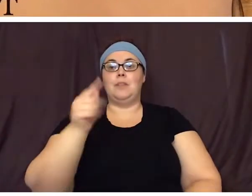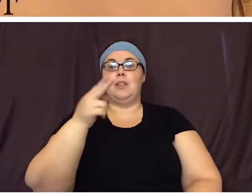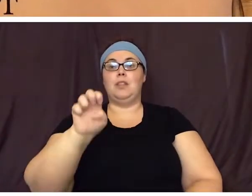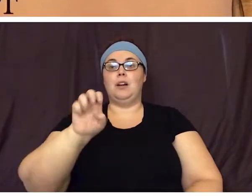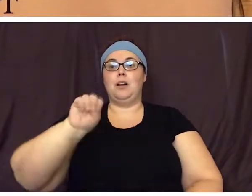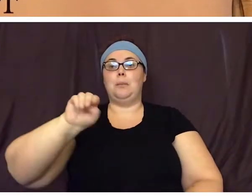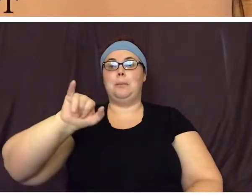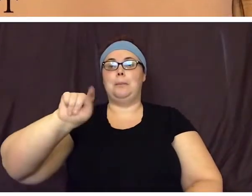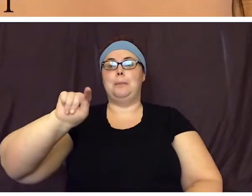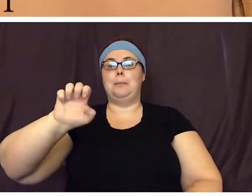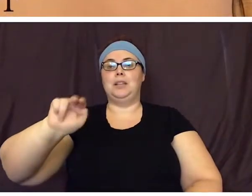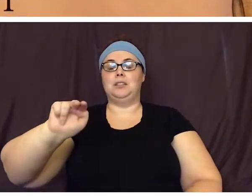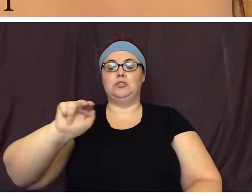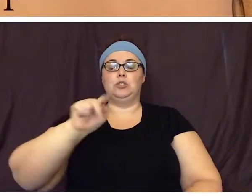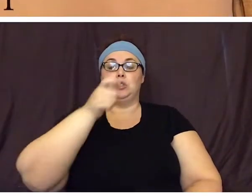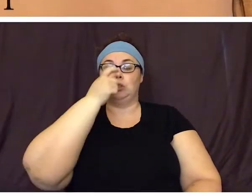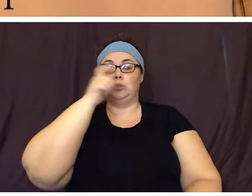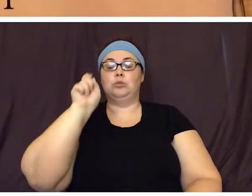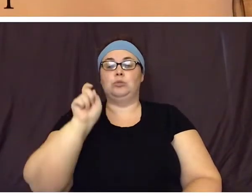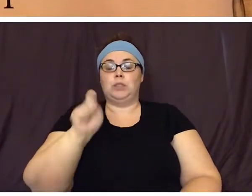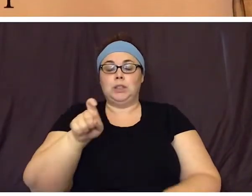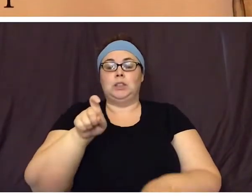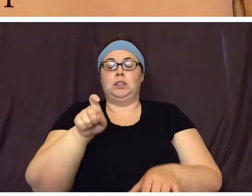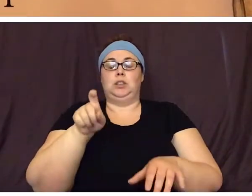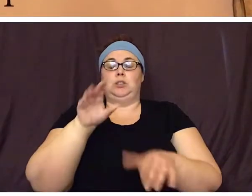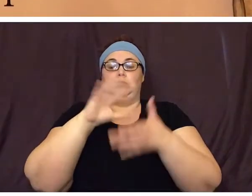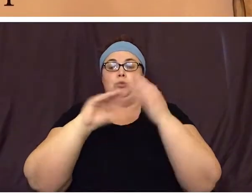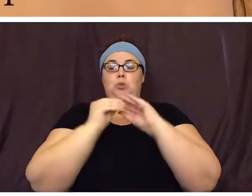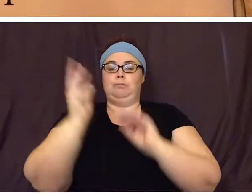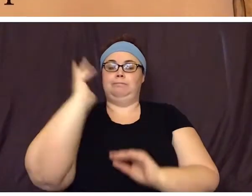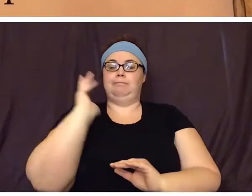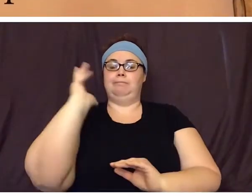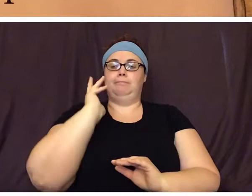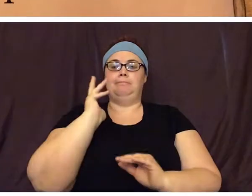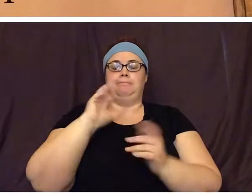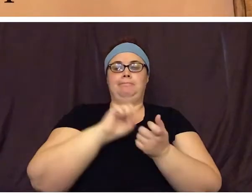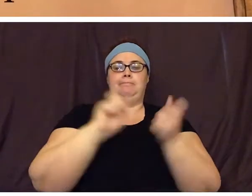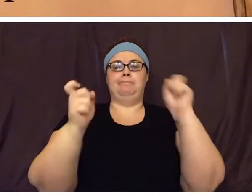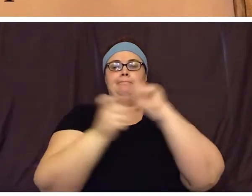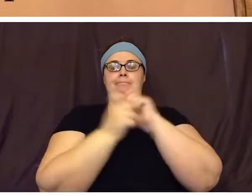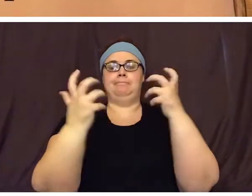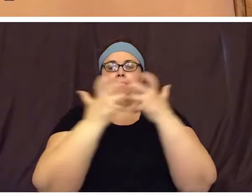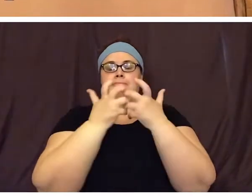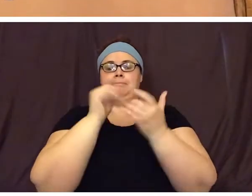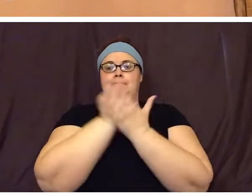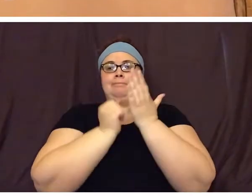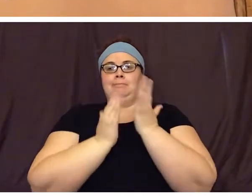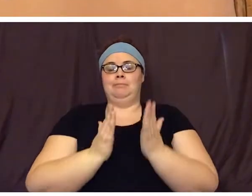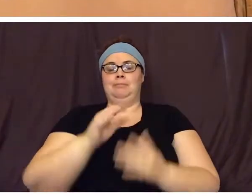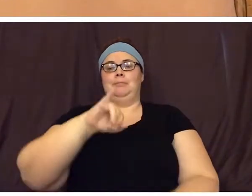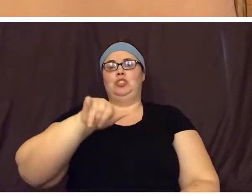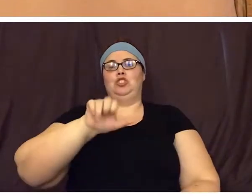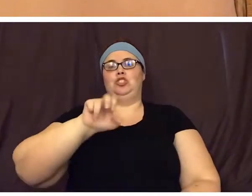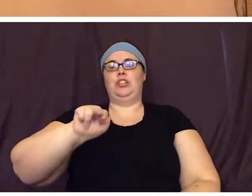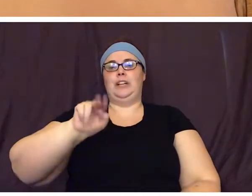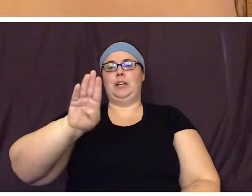The Mitten, a Ukrainian folktale adapted and illustrated by Jan Brett.